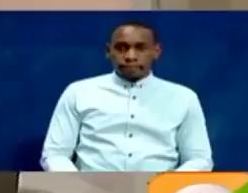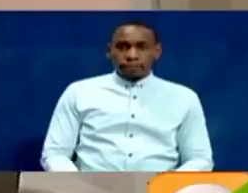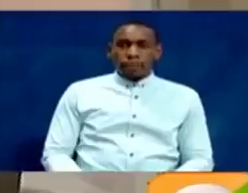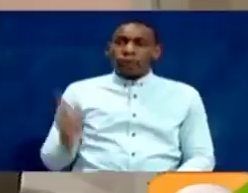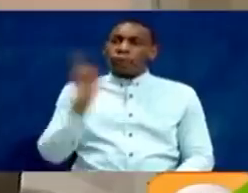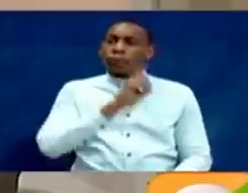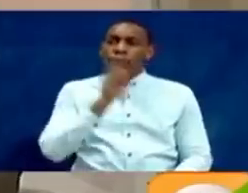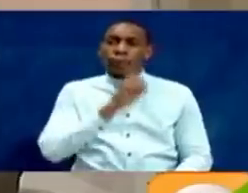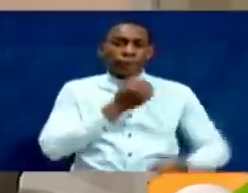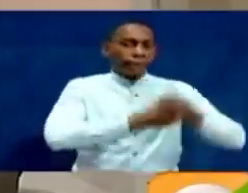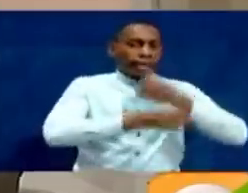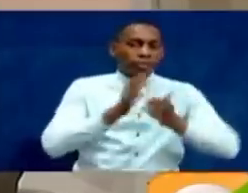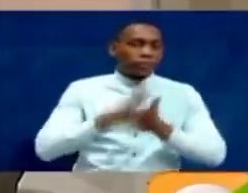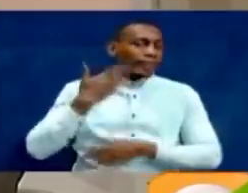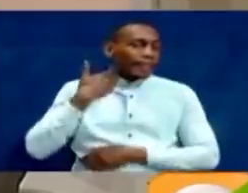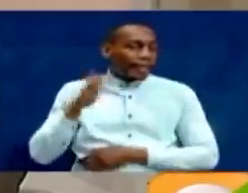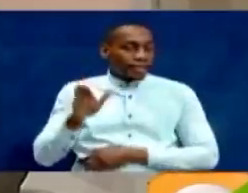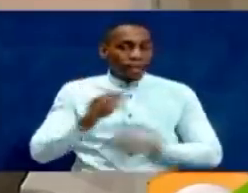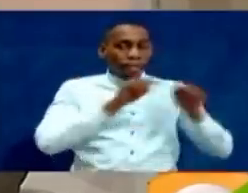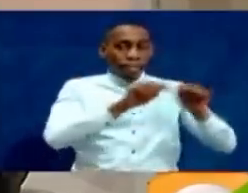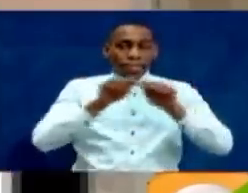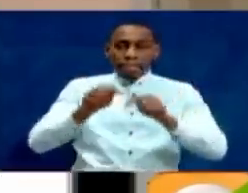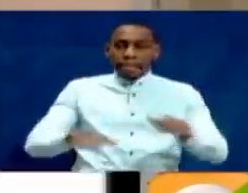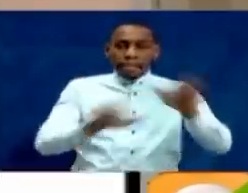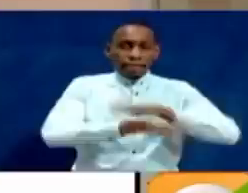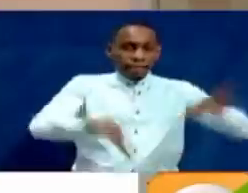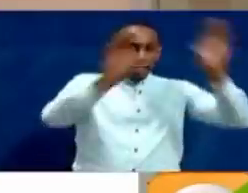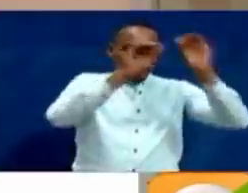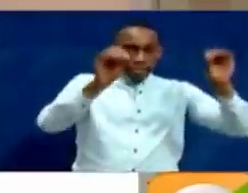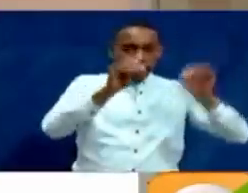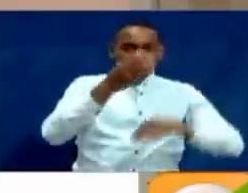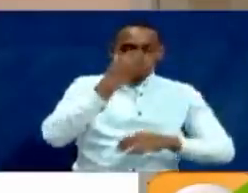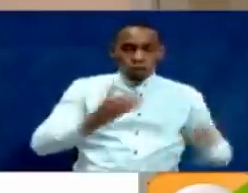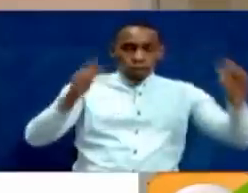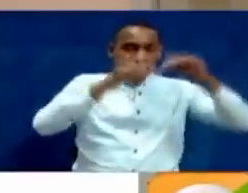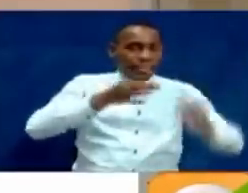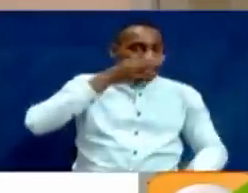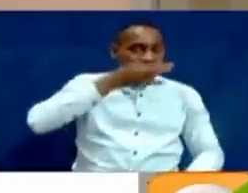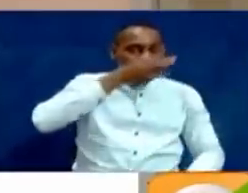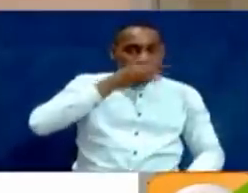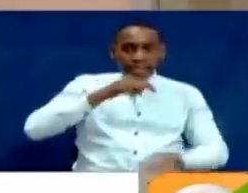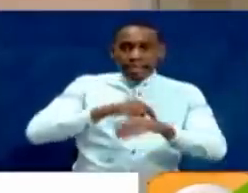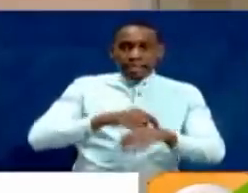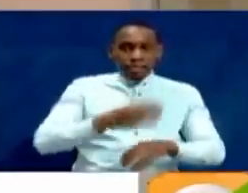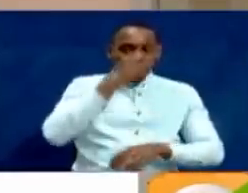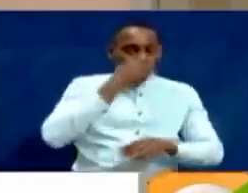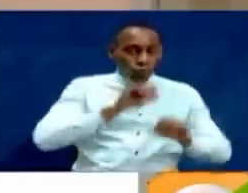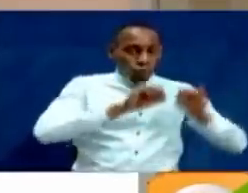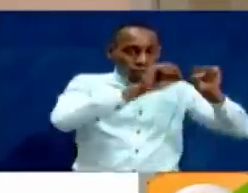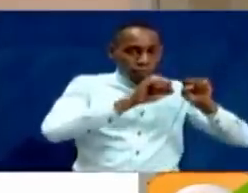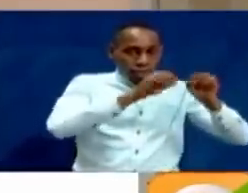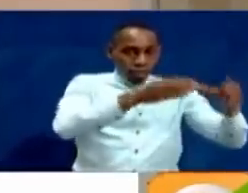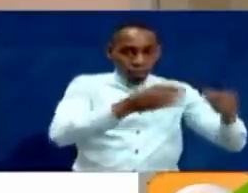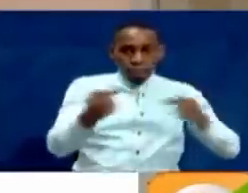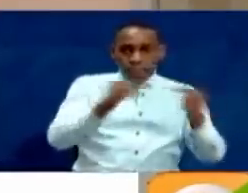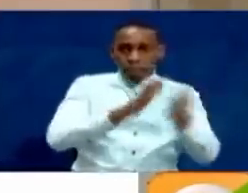High drama, acrimony and antagonism marked Deputy President William Ruto's meeting in Nyeri as DP Ruto supporters clashed